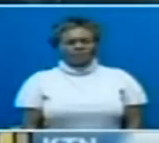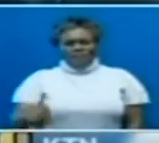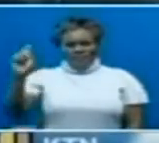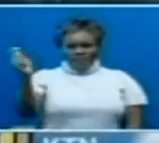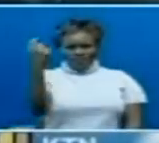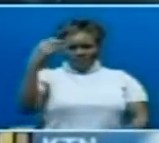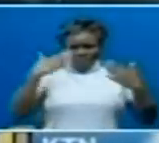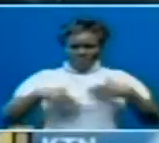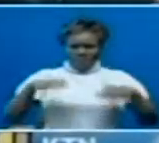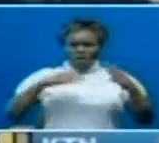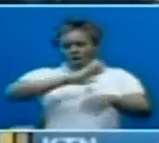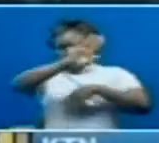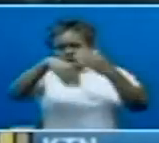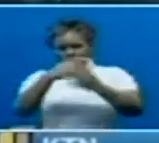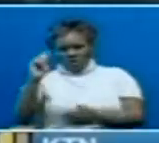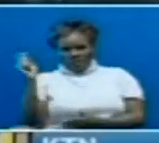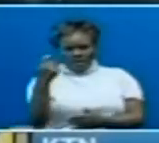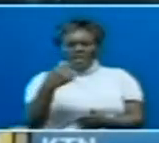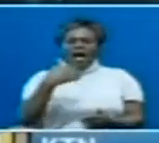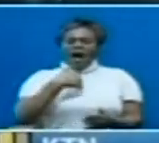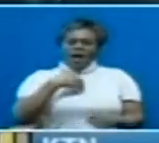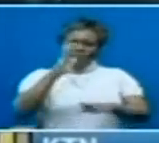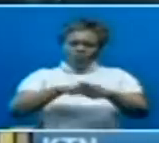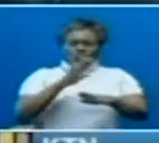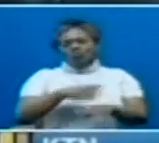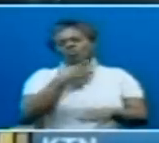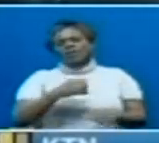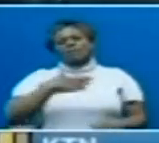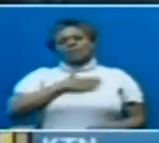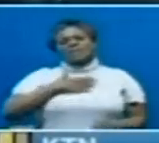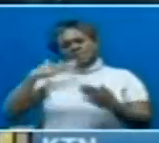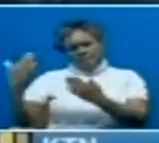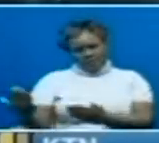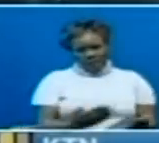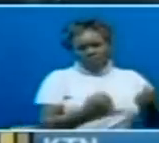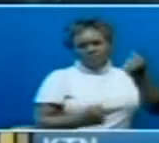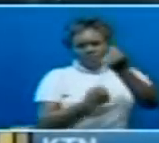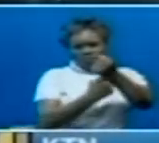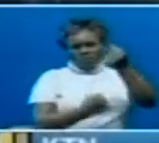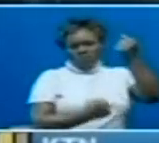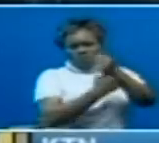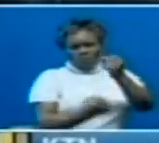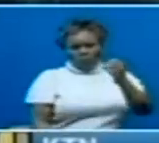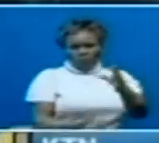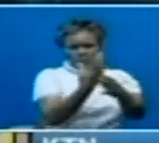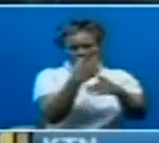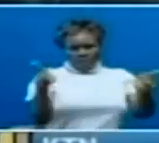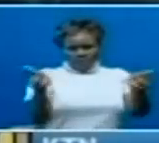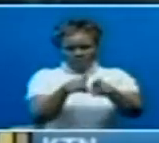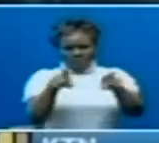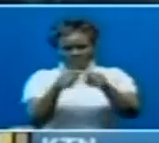Kenyans, all Kenyans of goodwill, please come and support initiatives like